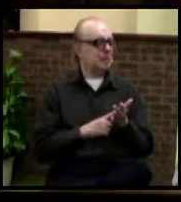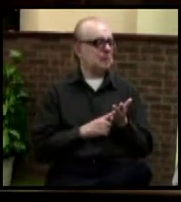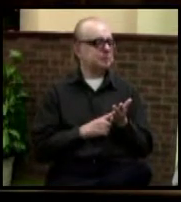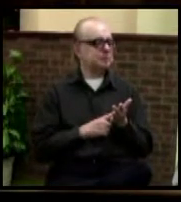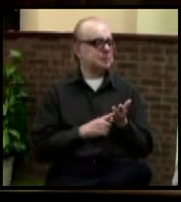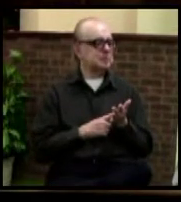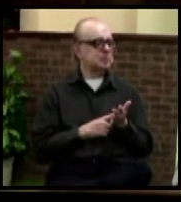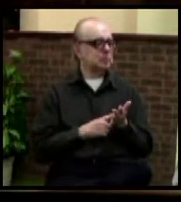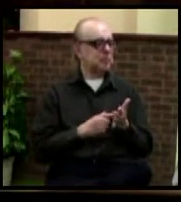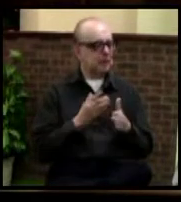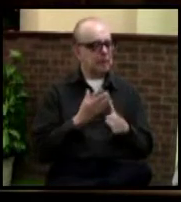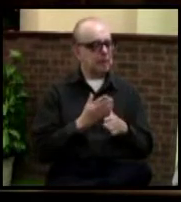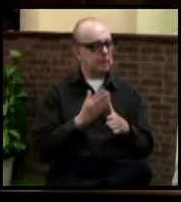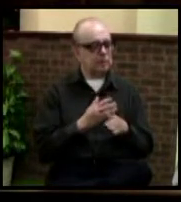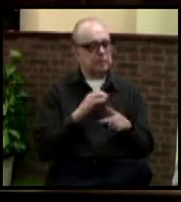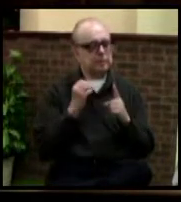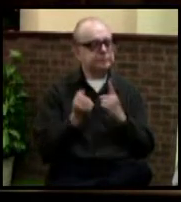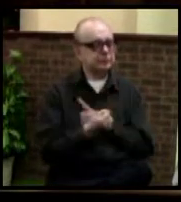these irritating